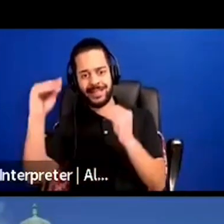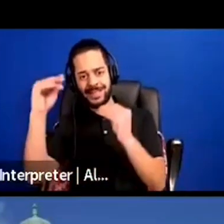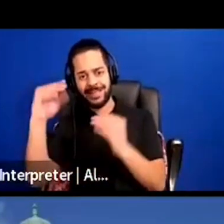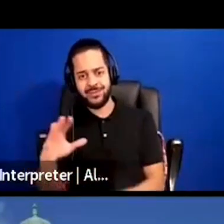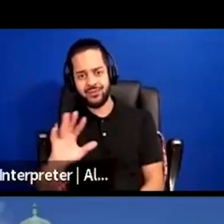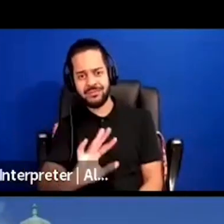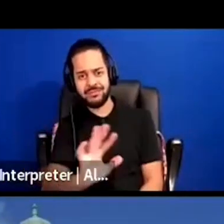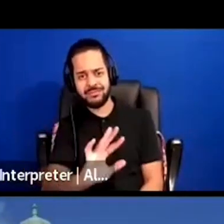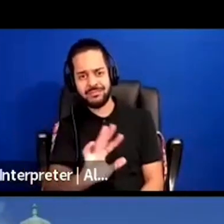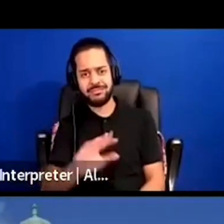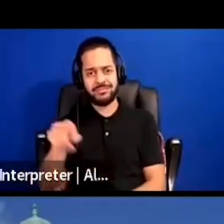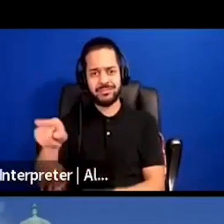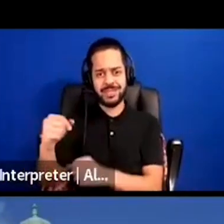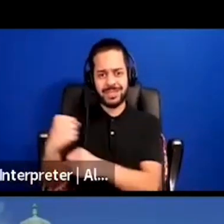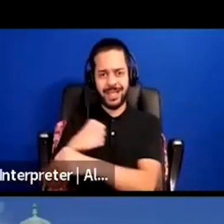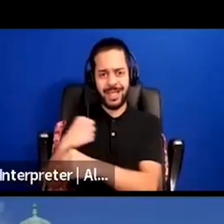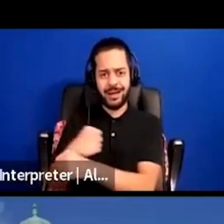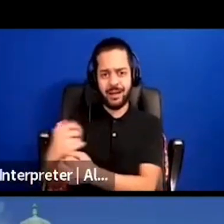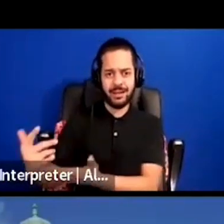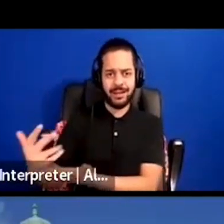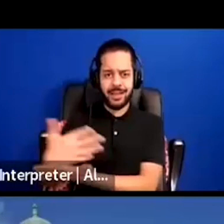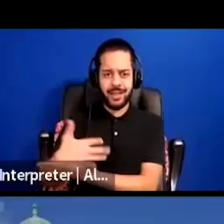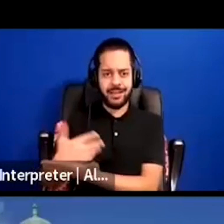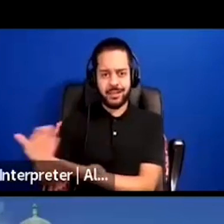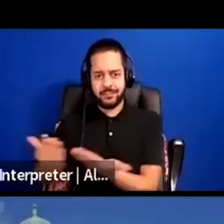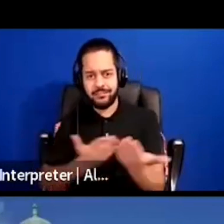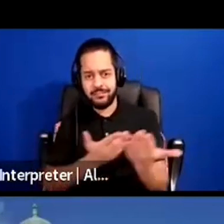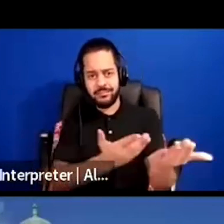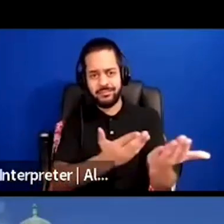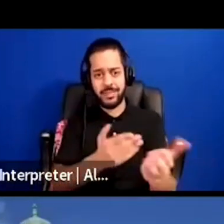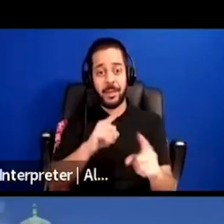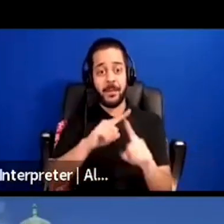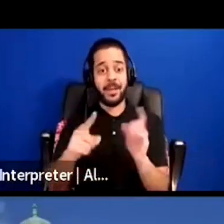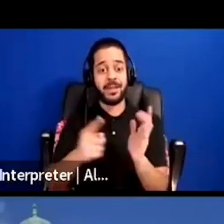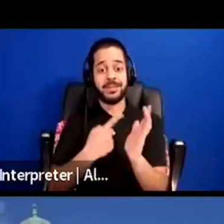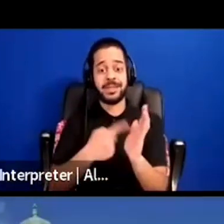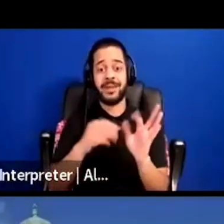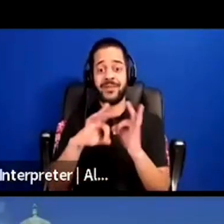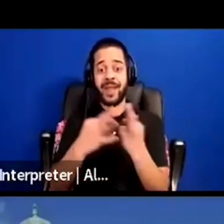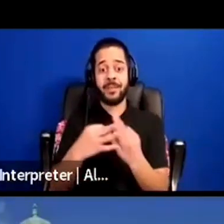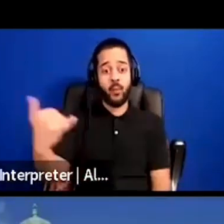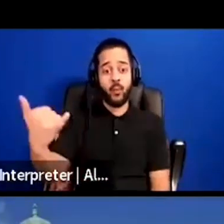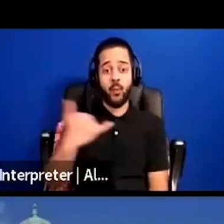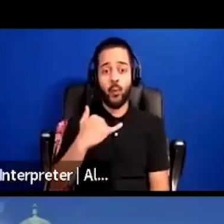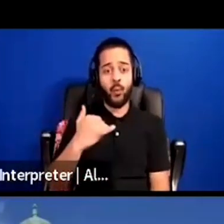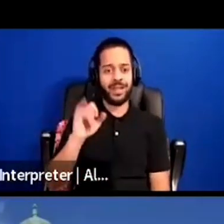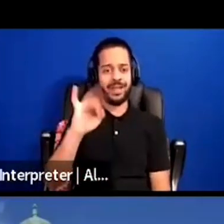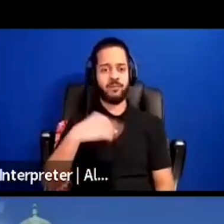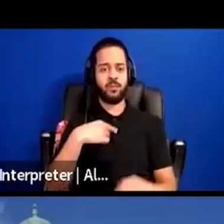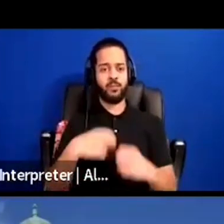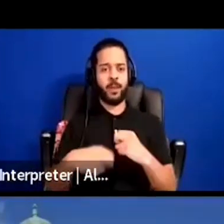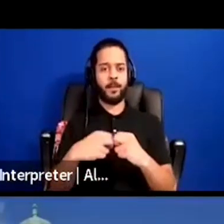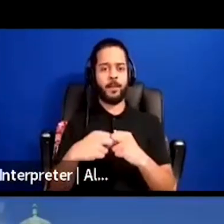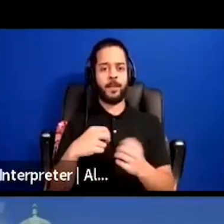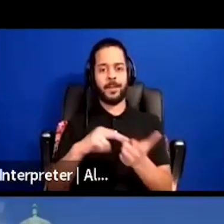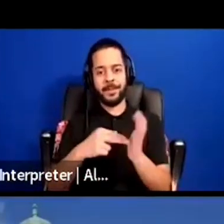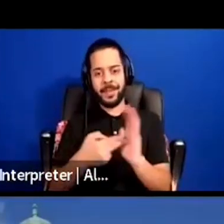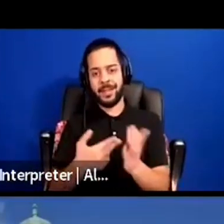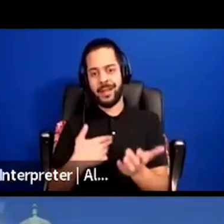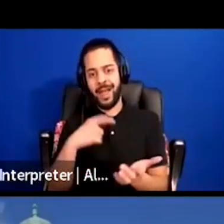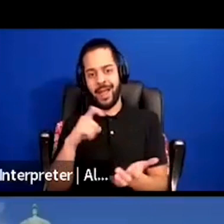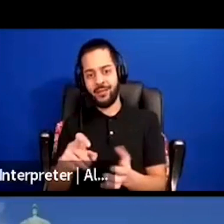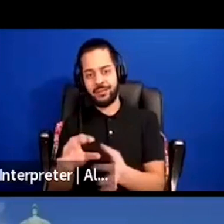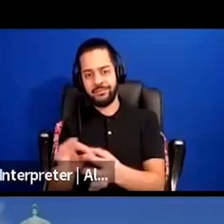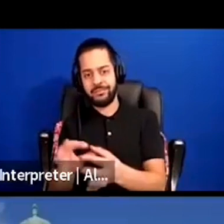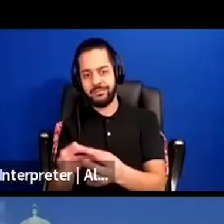data and you map it. Now, again, families only call us because things aren't working well. So I will preface that statement. So I